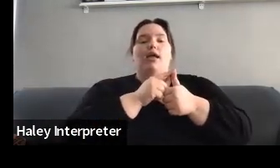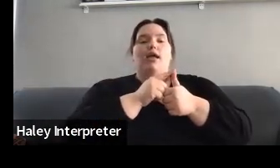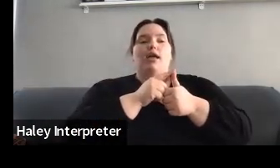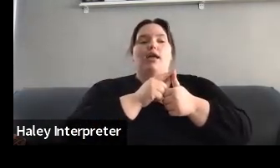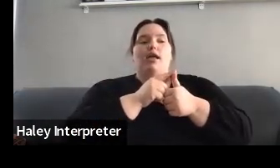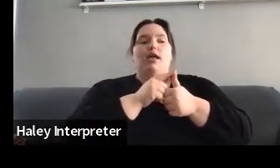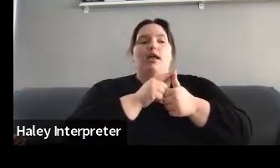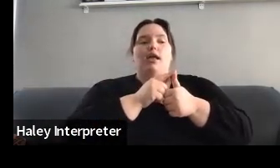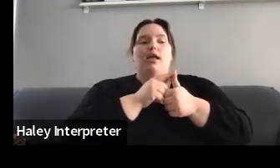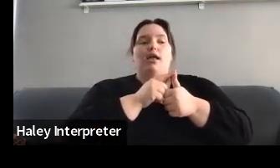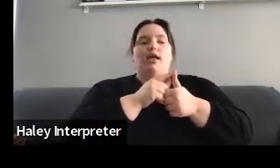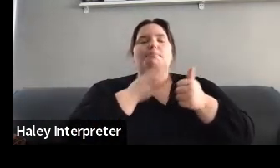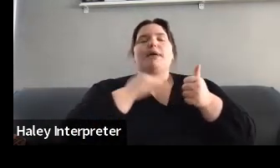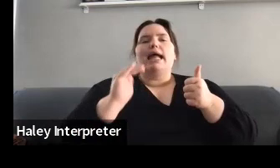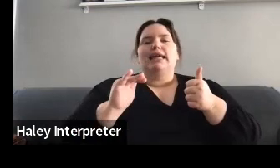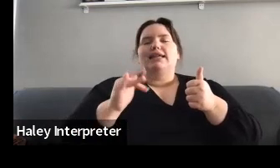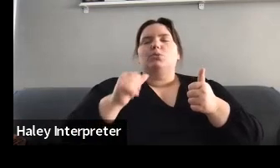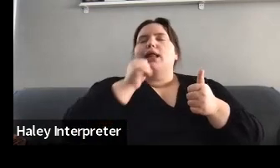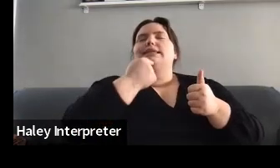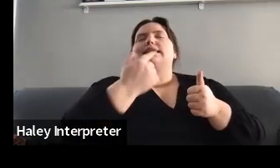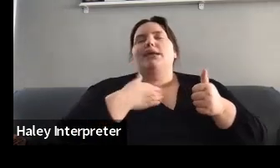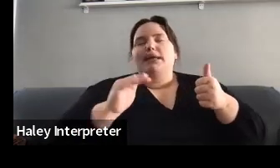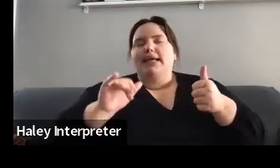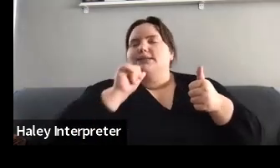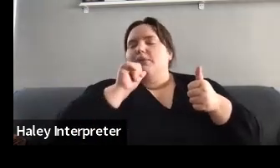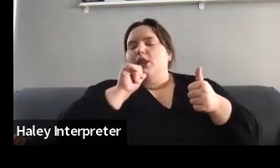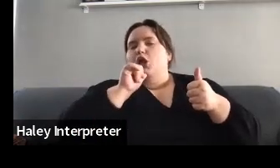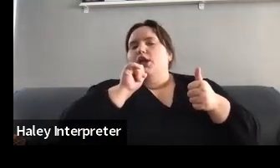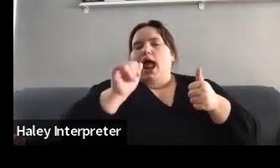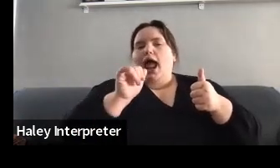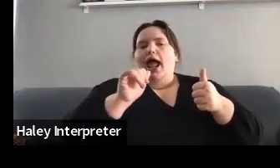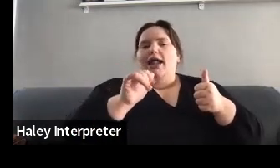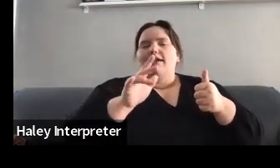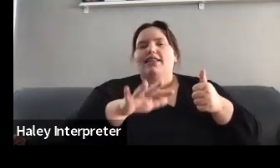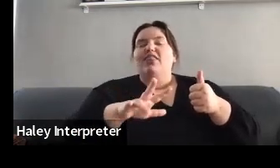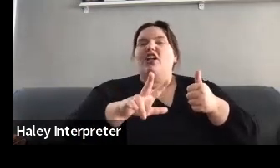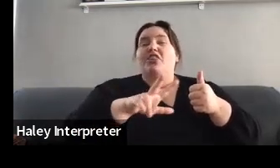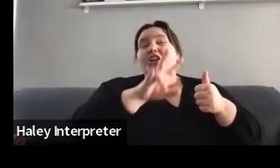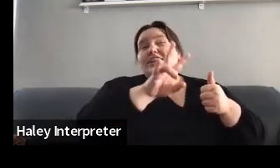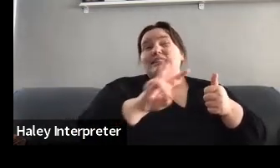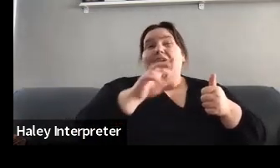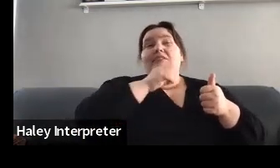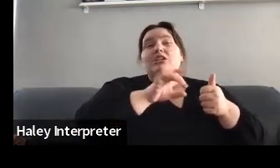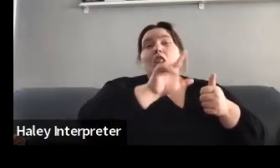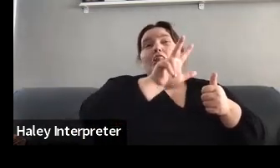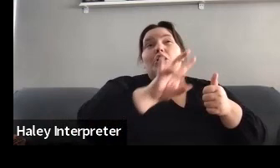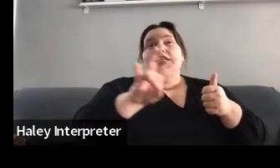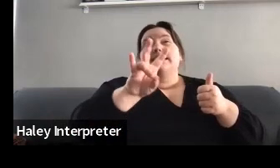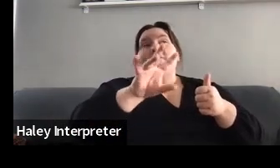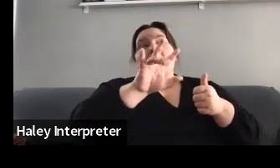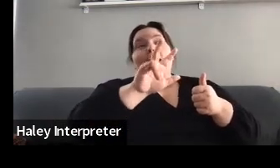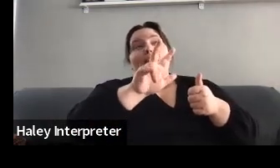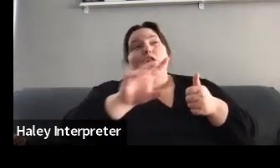well, I say my kids, but they're like 30, almost 37 and 32 and 14.